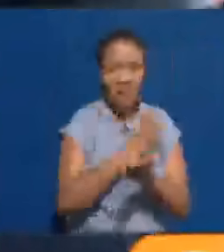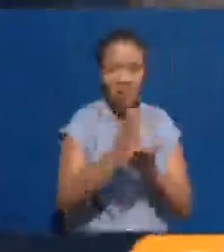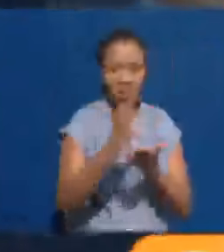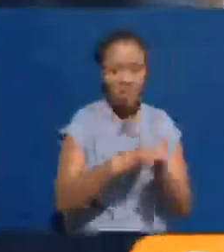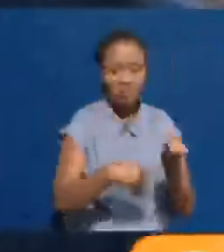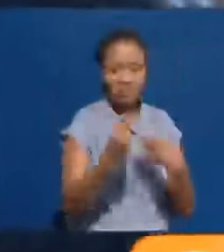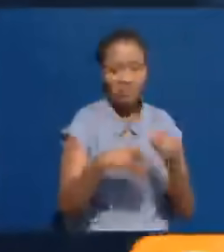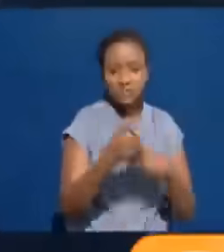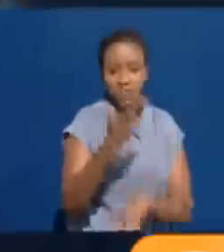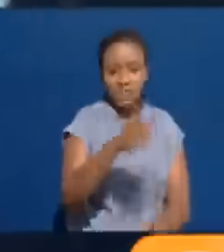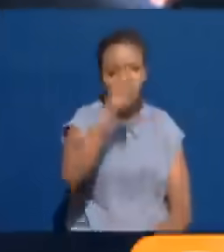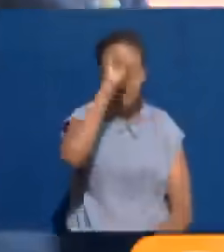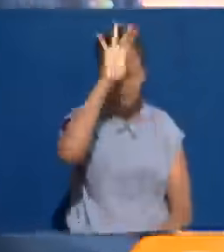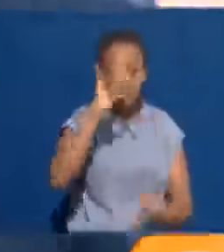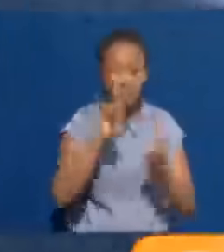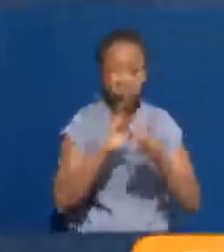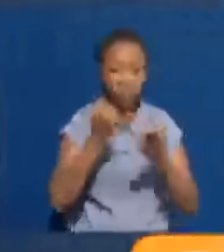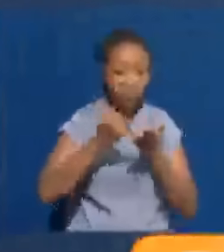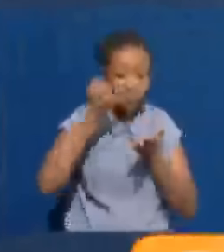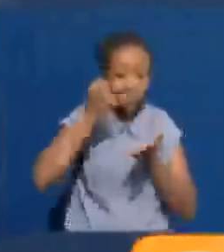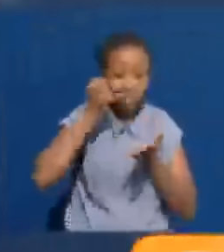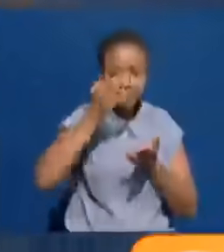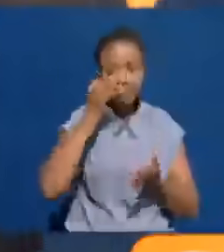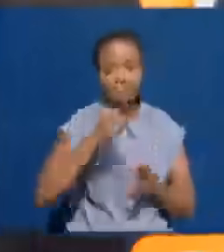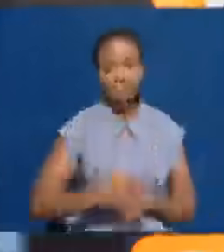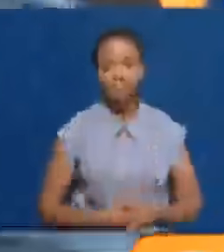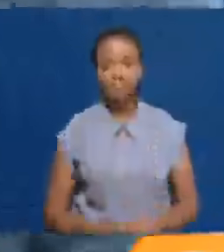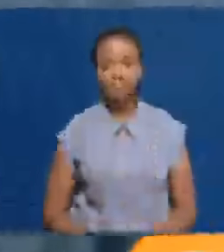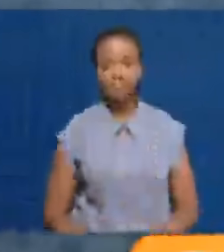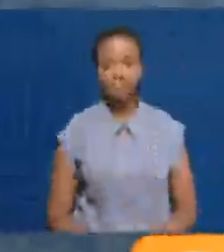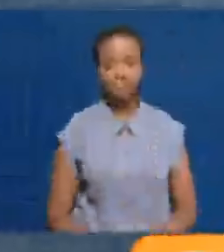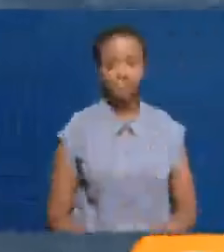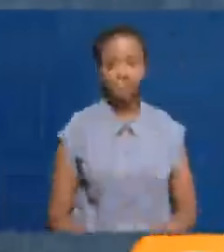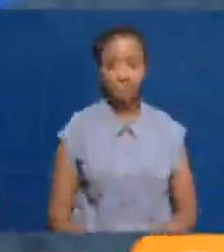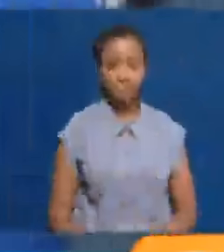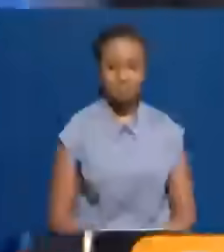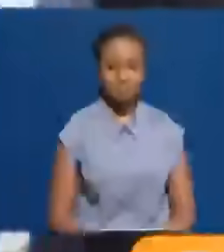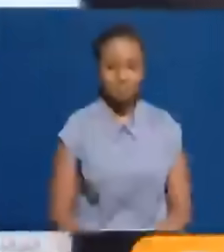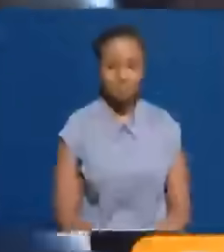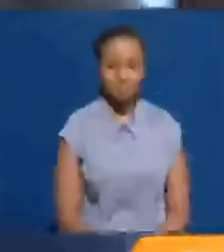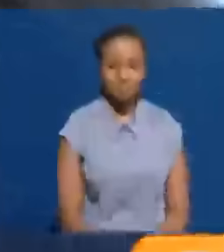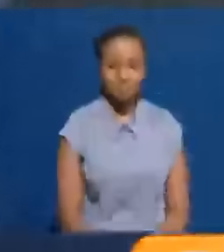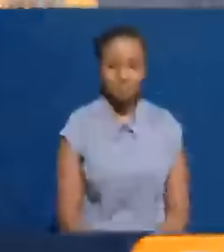Kiambu County. Ayub Abdikadir, Citizen TV, in Kikuyu Constituency, Kiambu County.